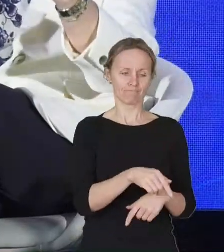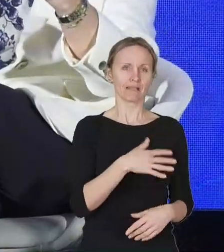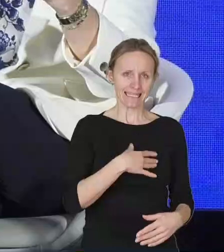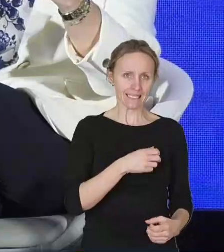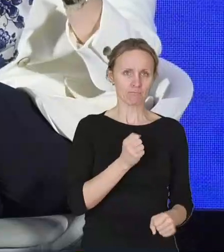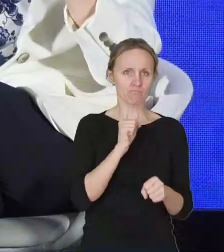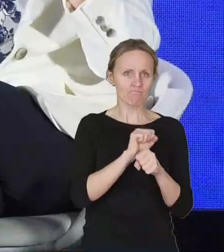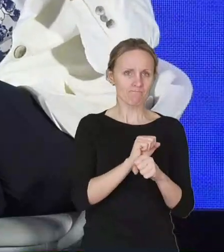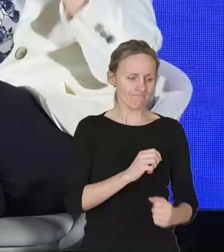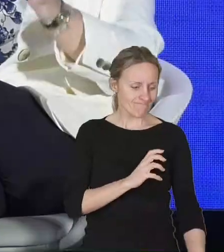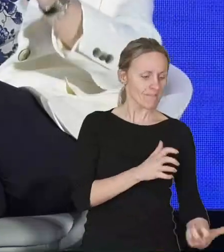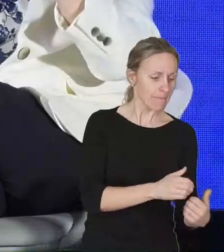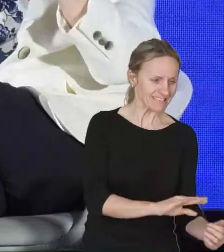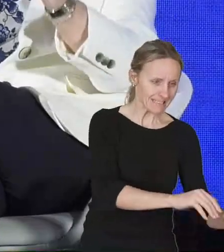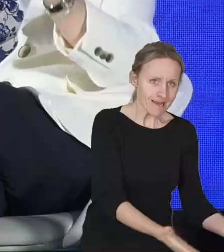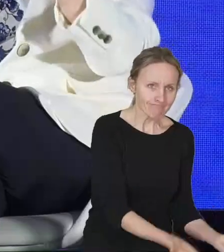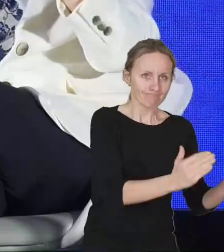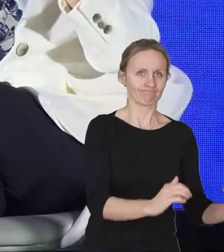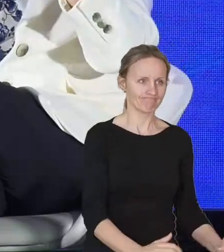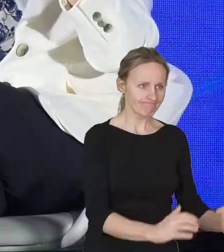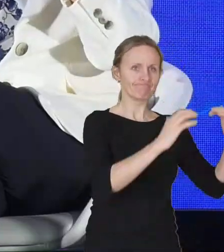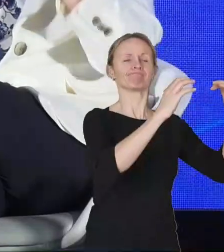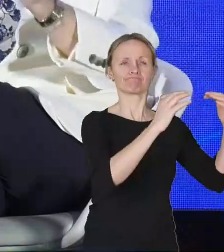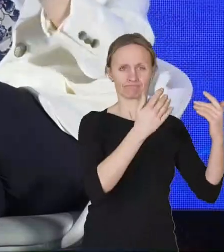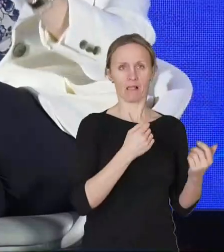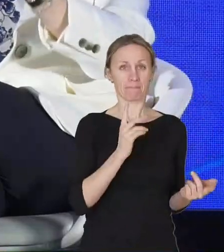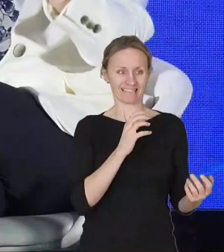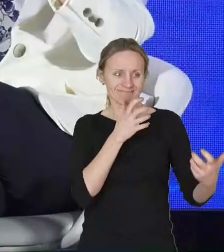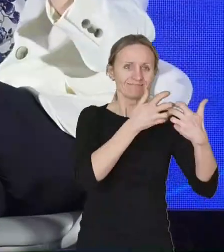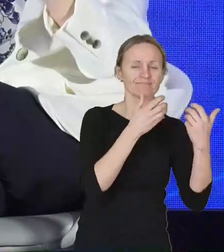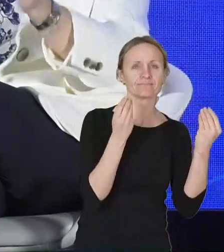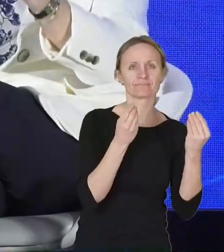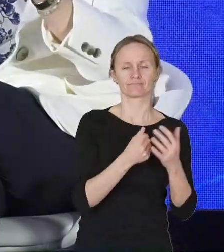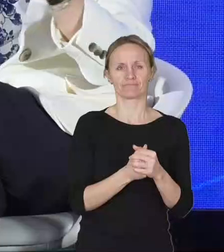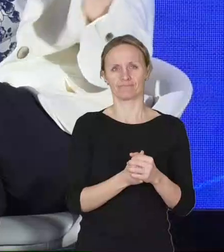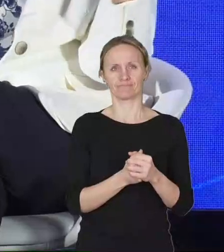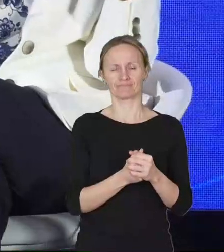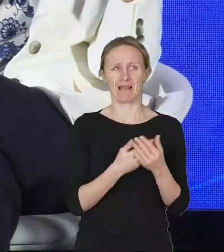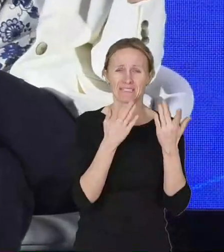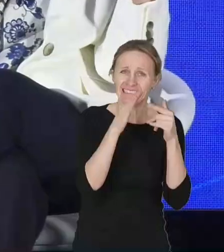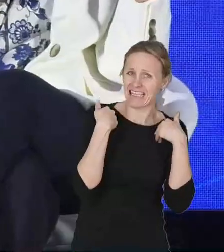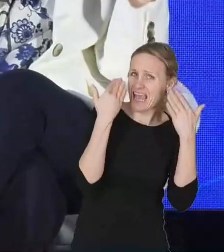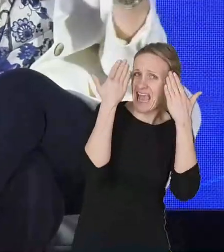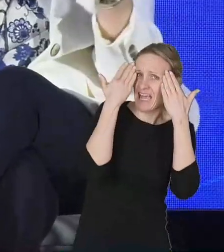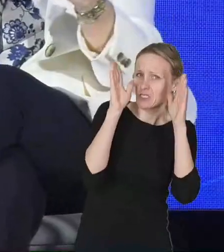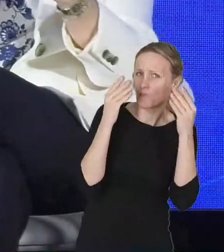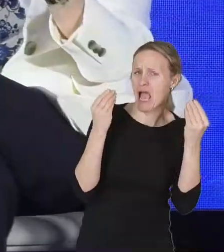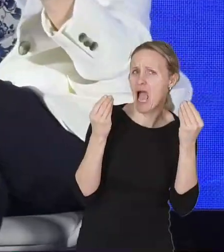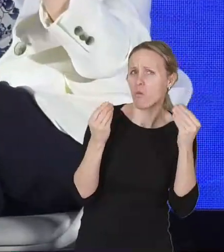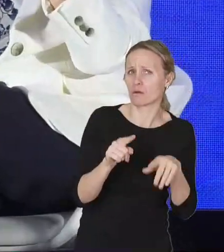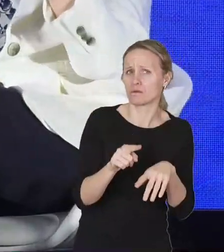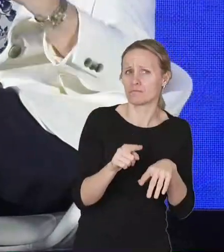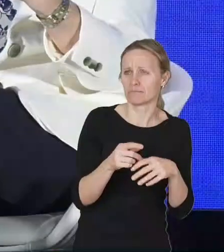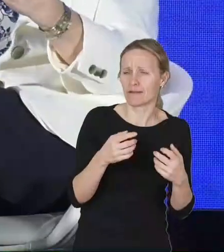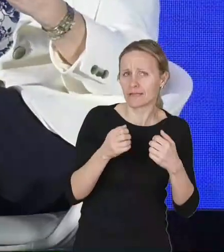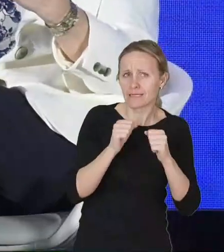middle was specifically a matter of the characteristics of the region, because you have several factors